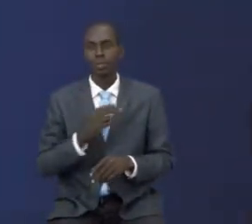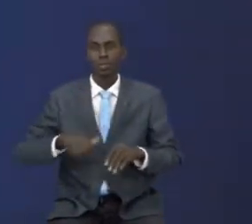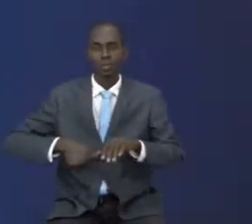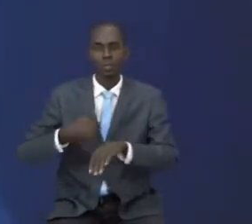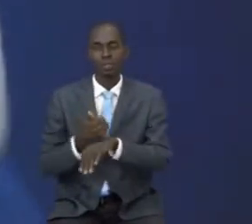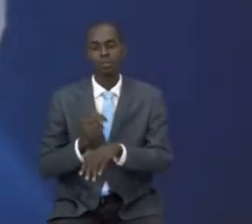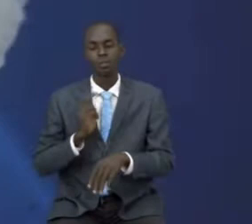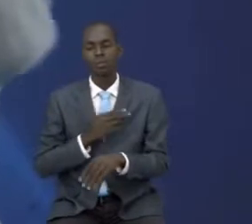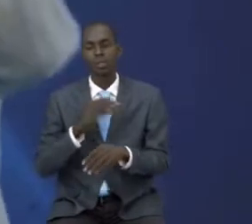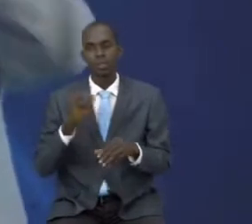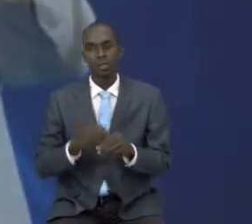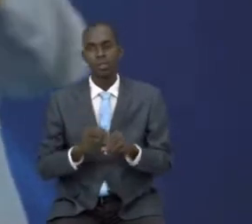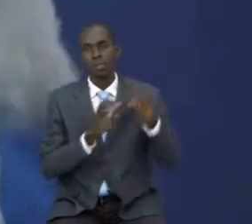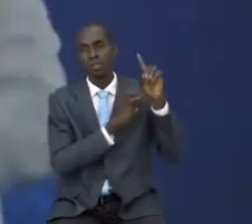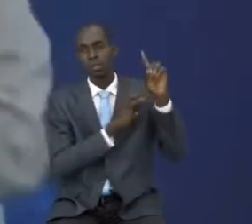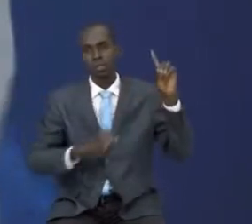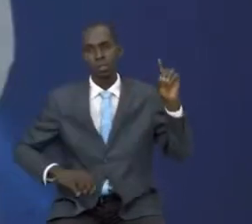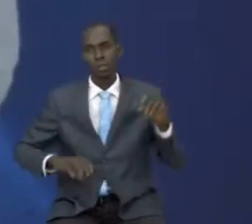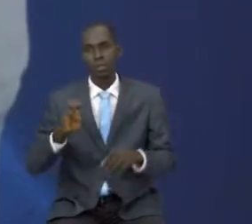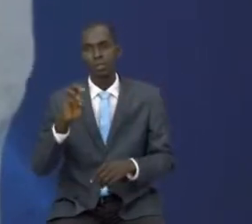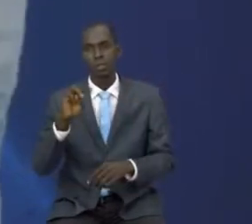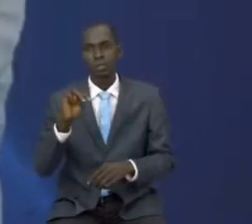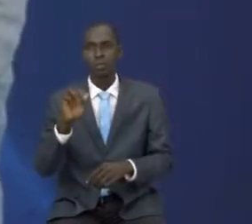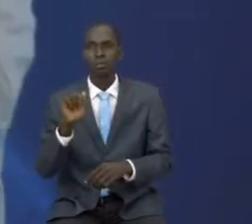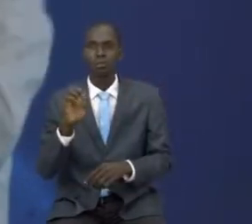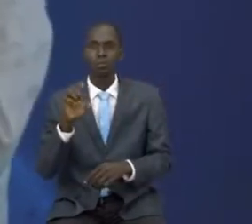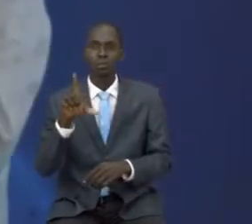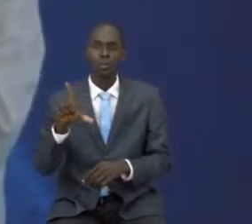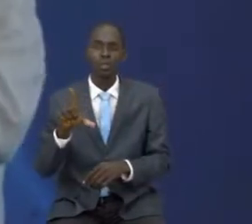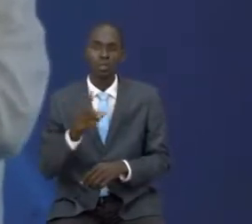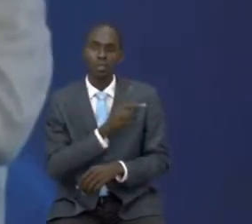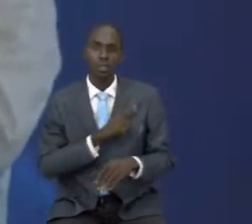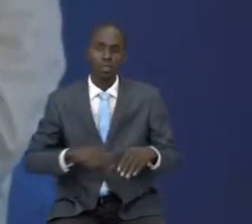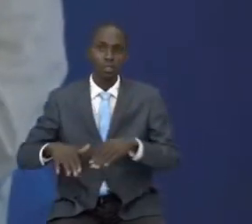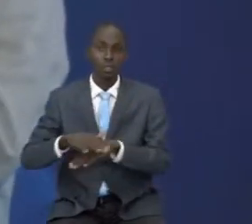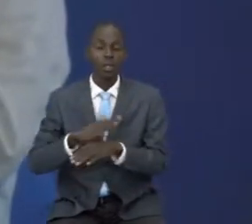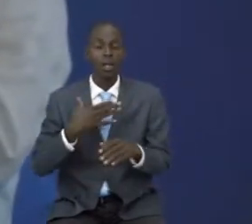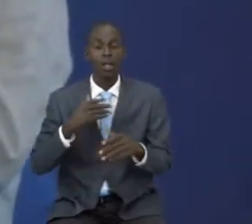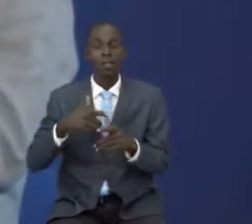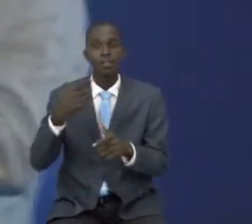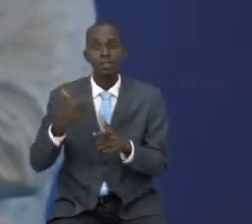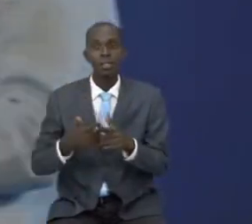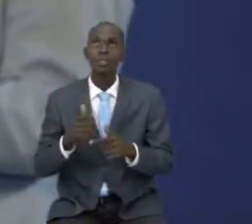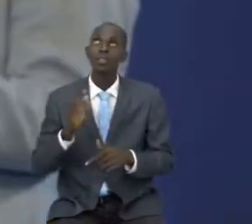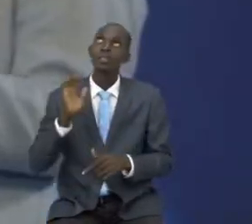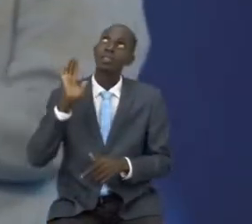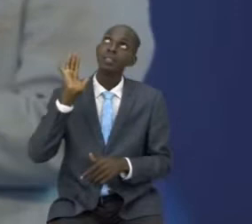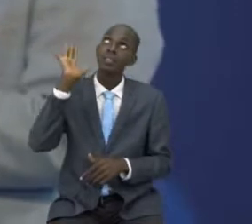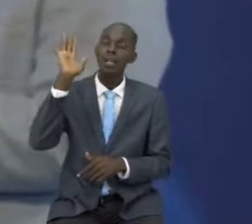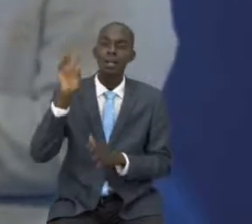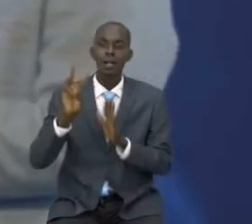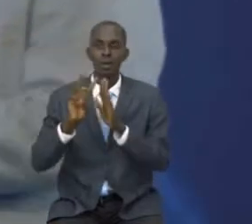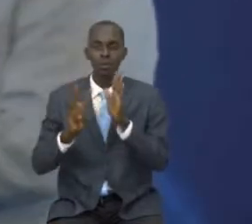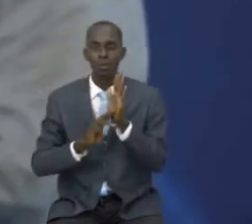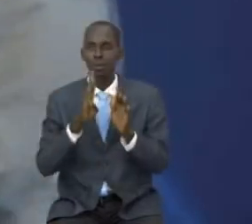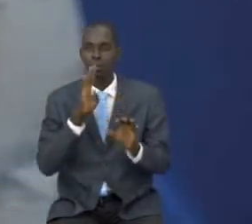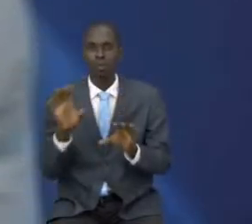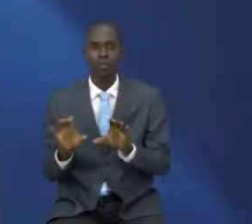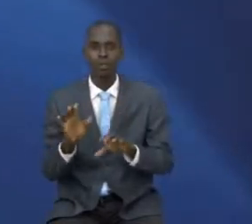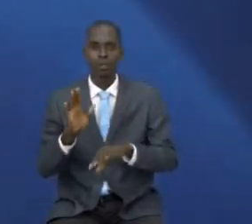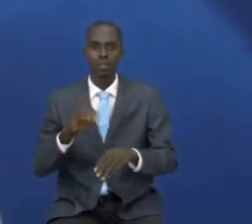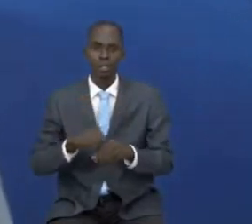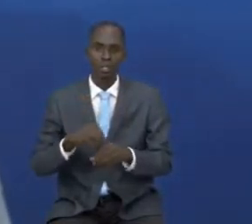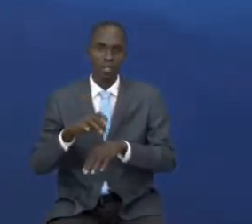Emmanuel's kingdom, and then thy will be done in earth as